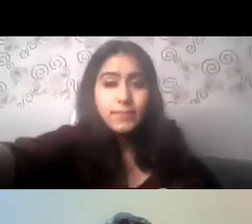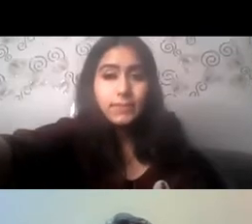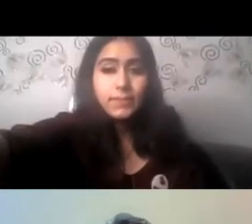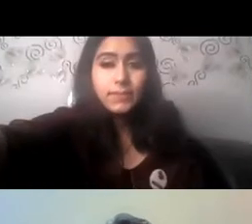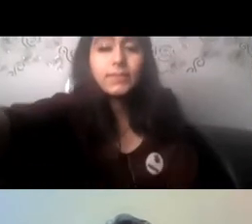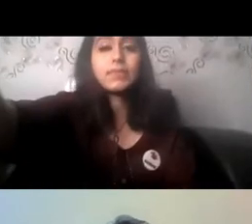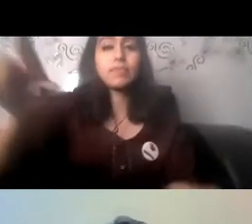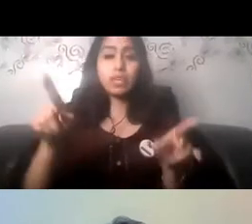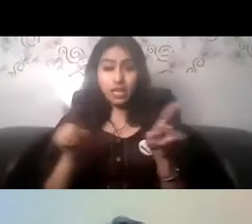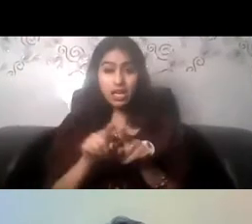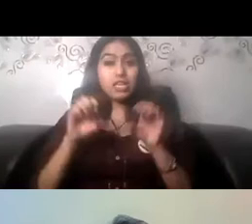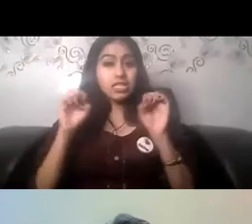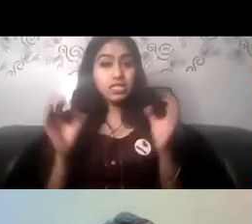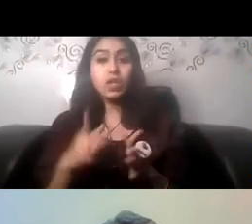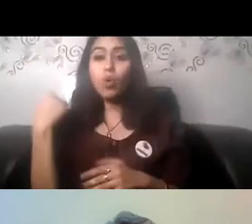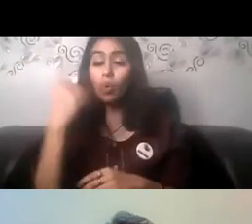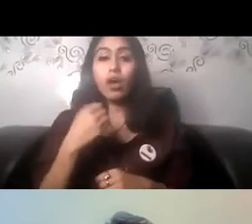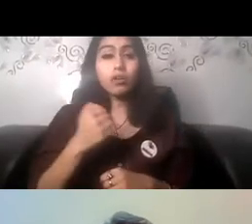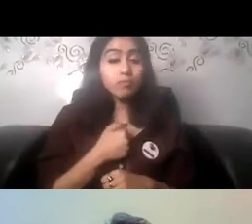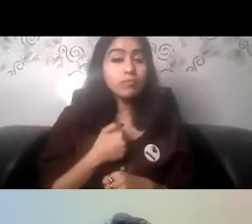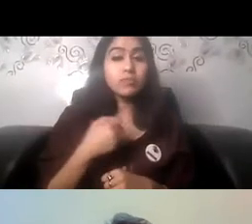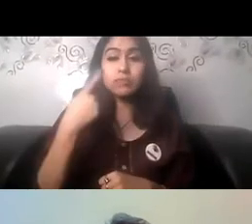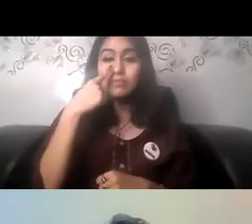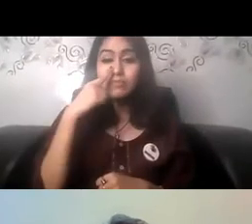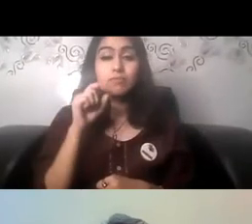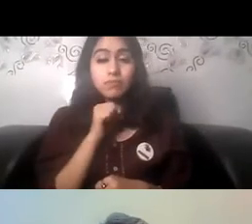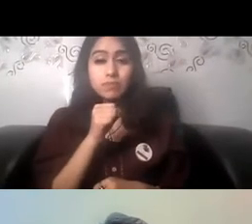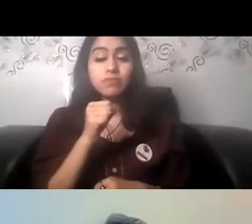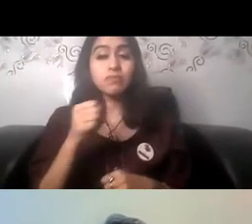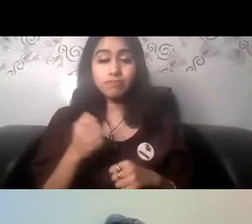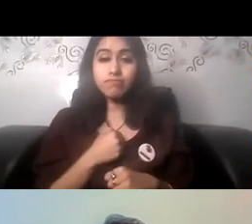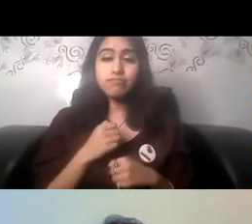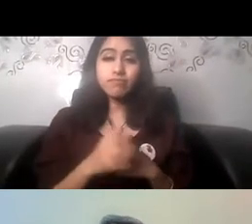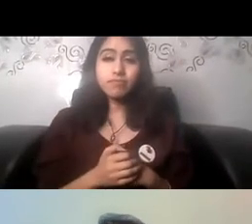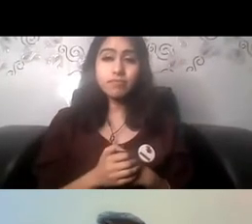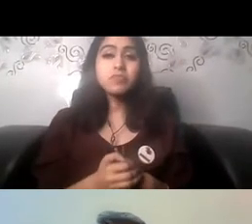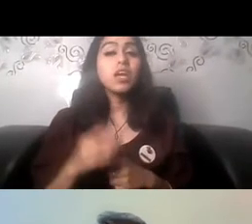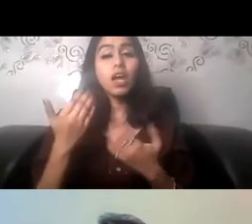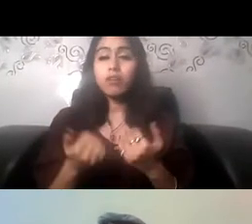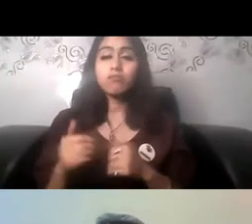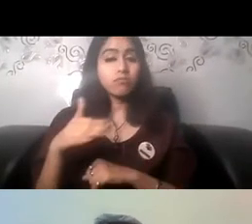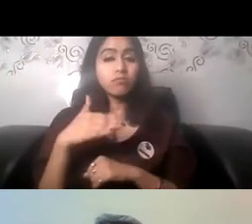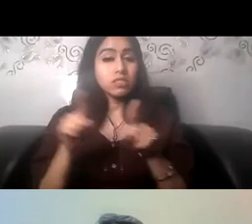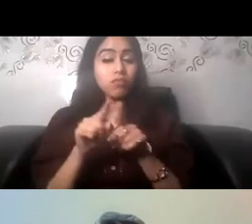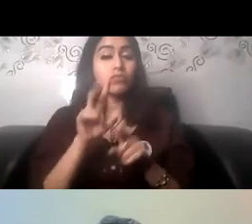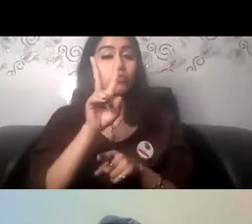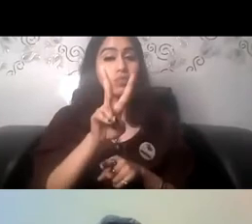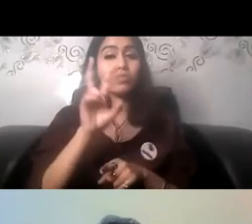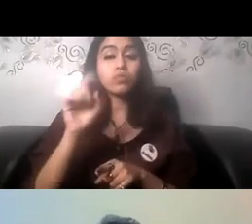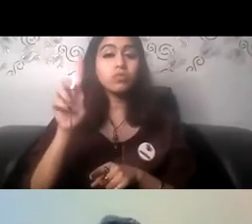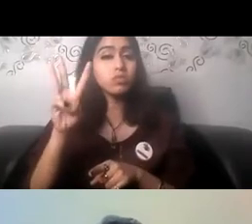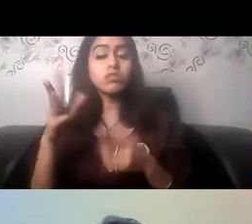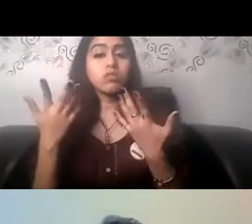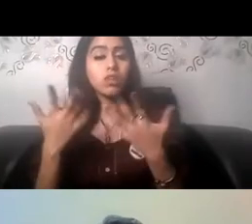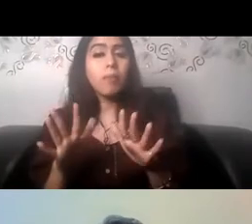my grandmother suddenly became blind, and of course she passed on now in 2013 she passed on.